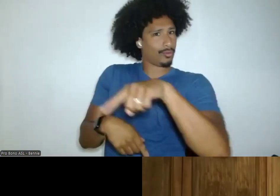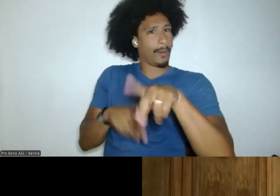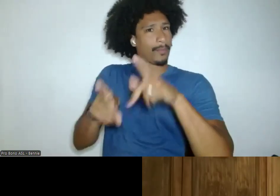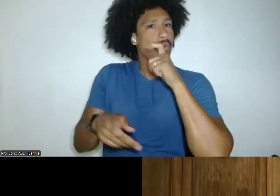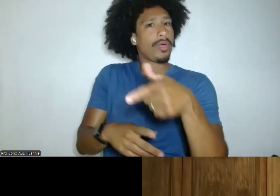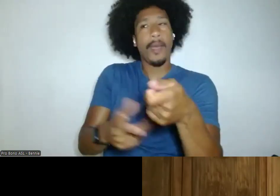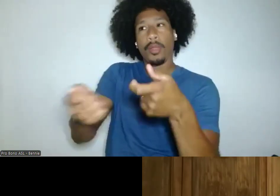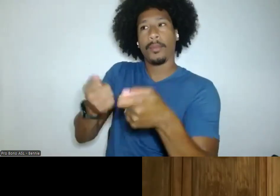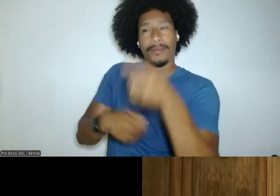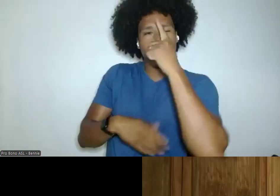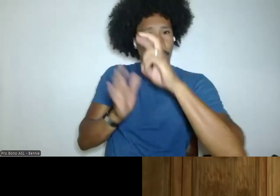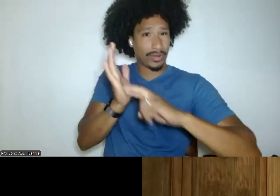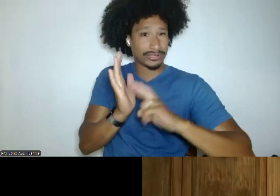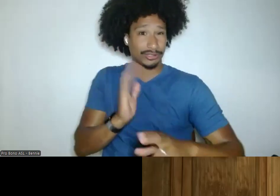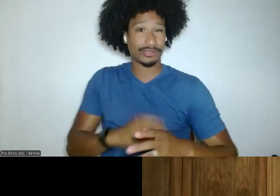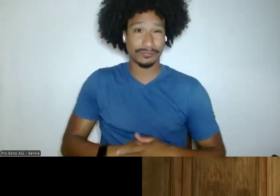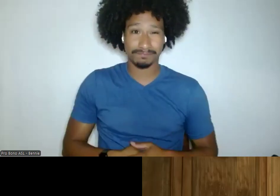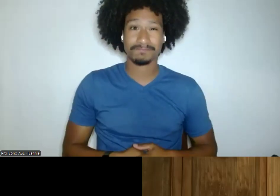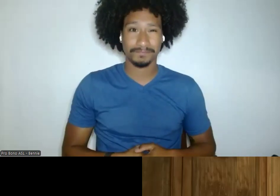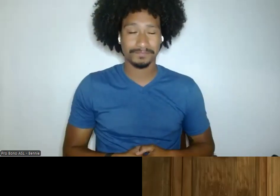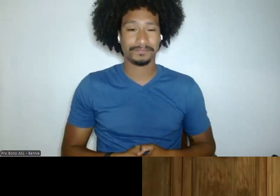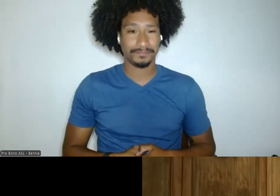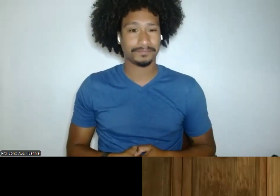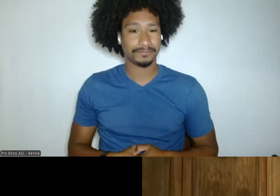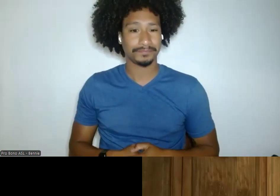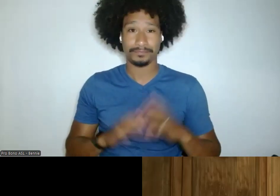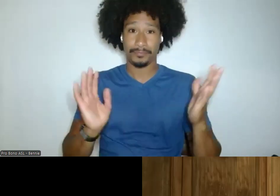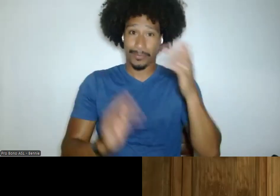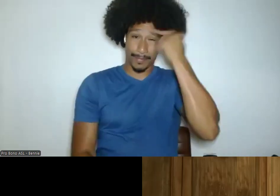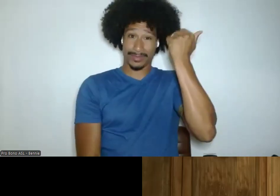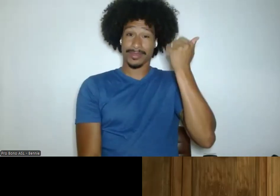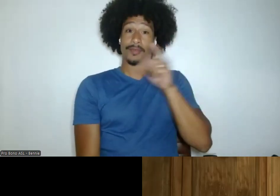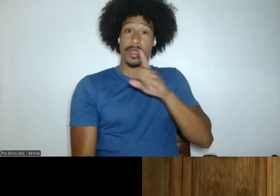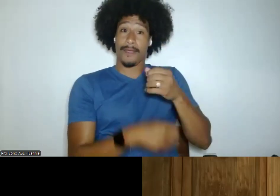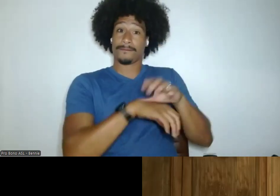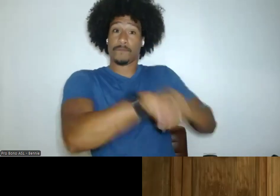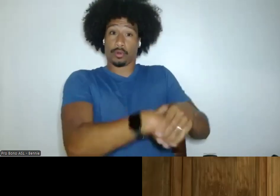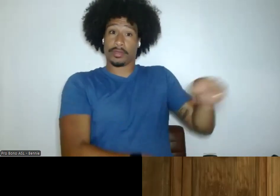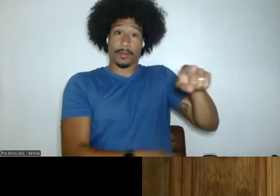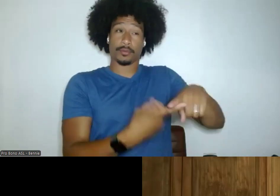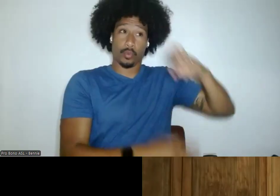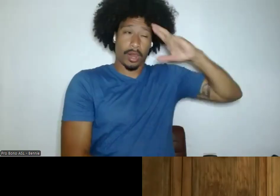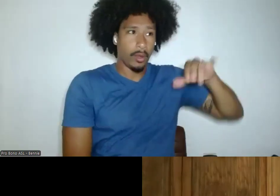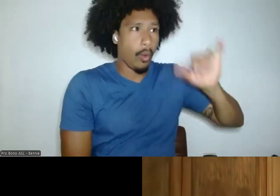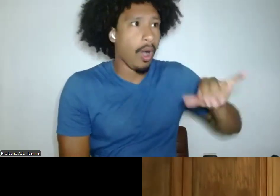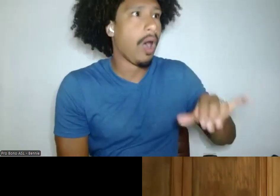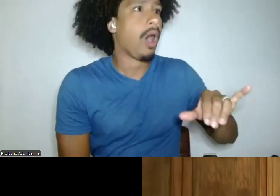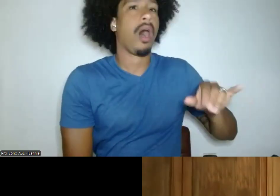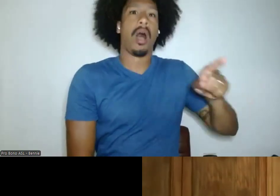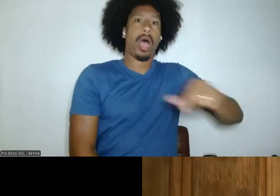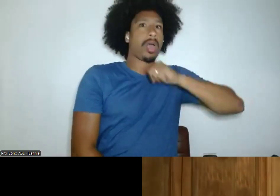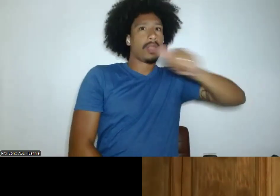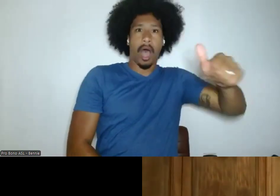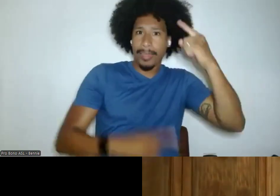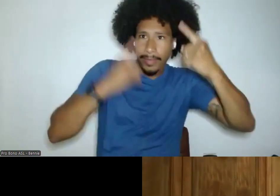this kind of fundamental way, because it makes them realize they haven't been thinking about the people in these